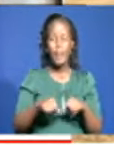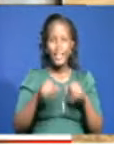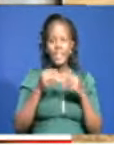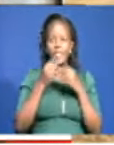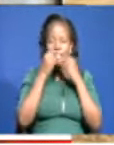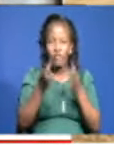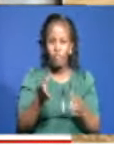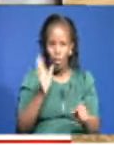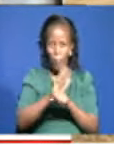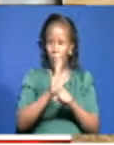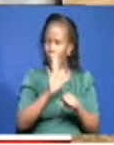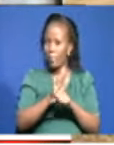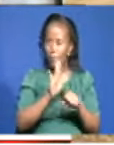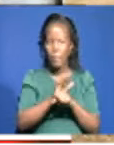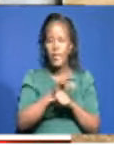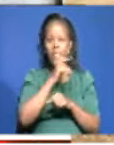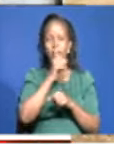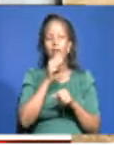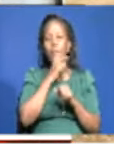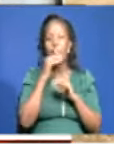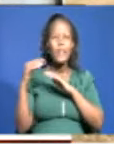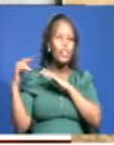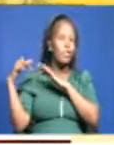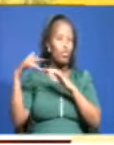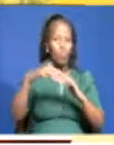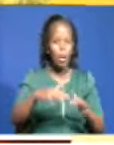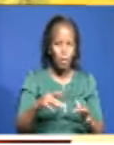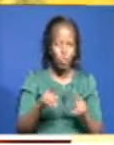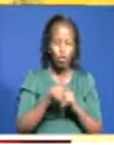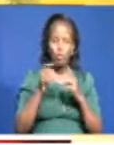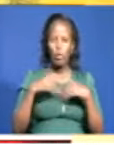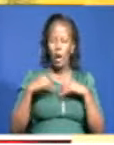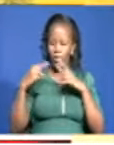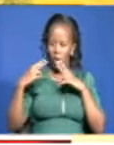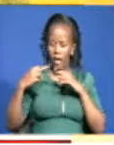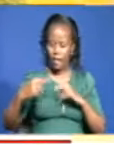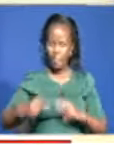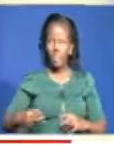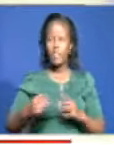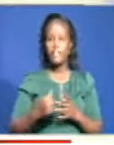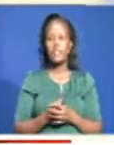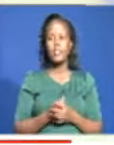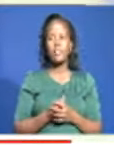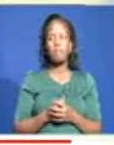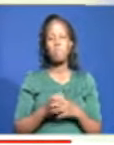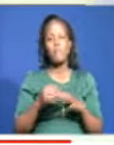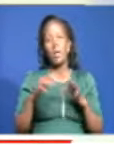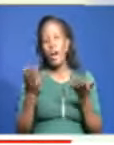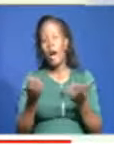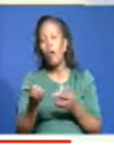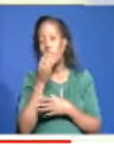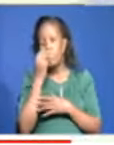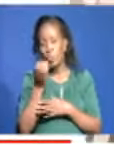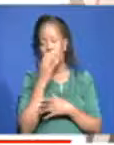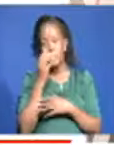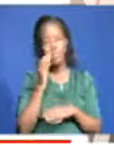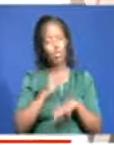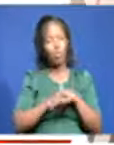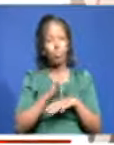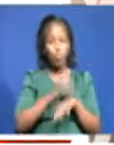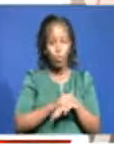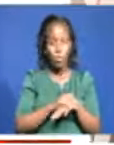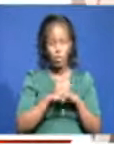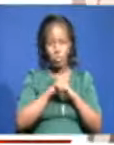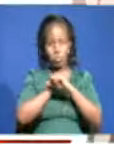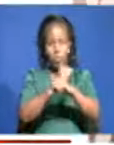men more to come out and actually have the screening done. Nutrition is key to warding off non-communicable diseases. The